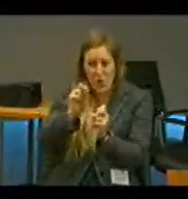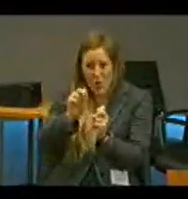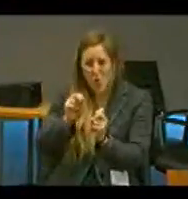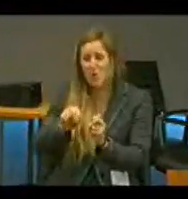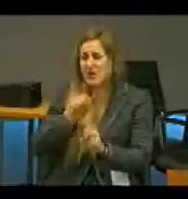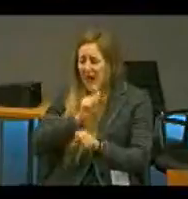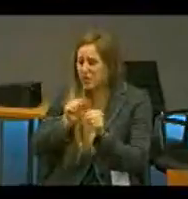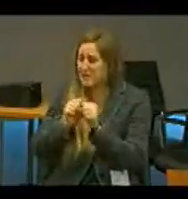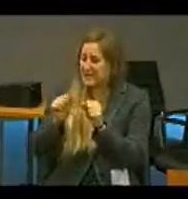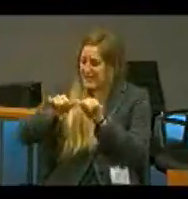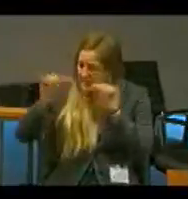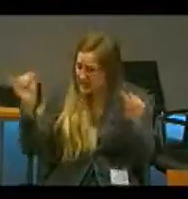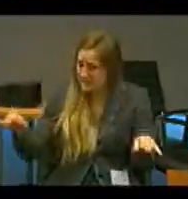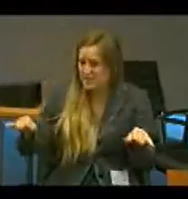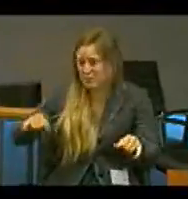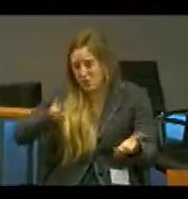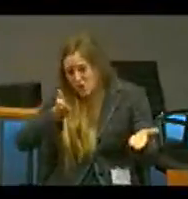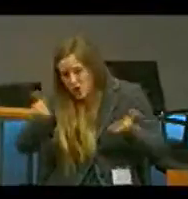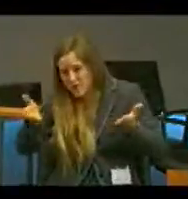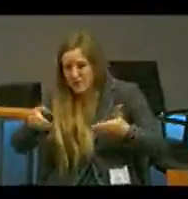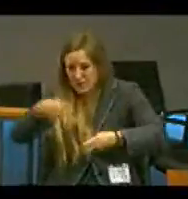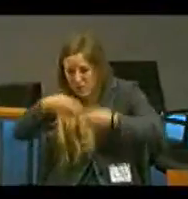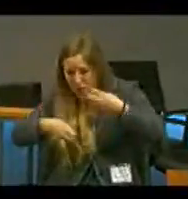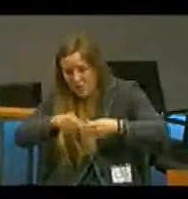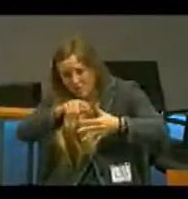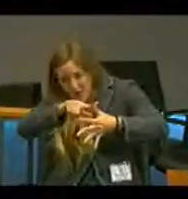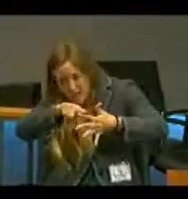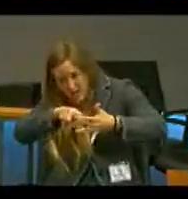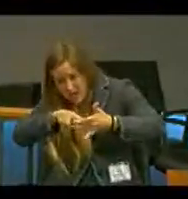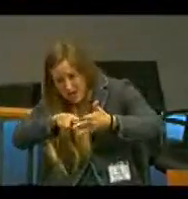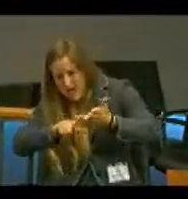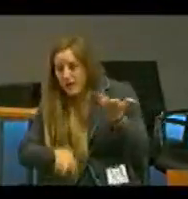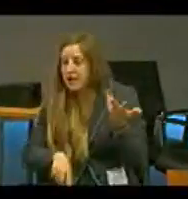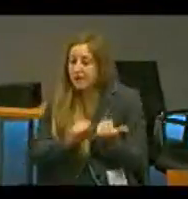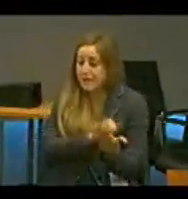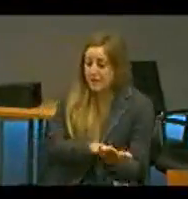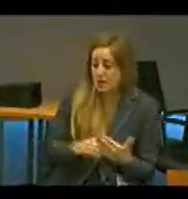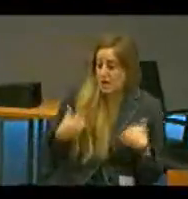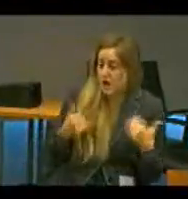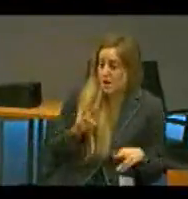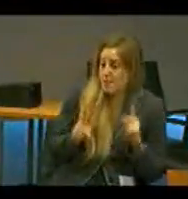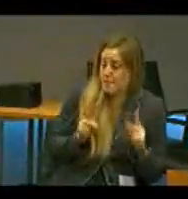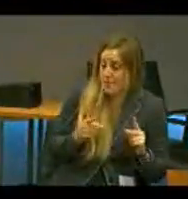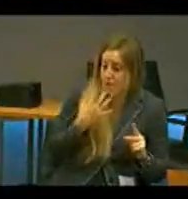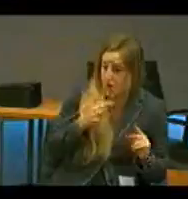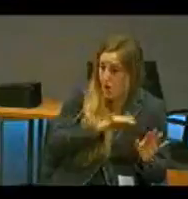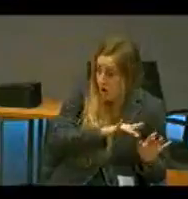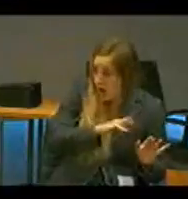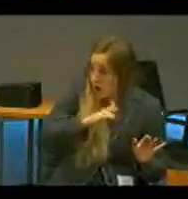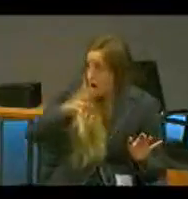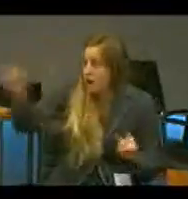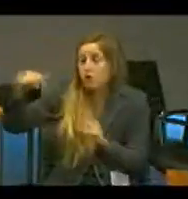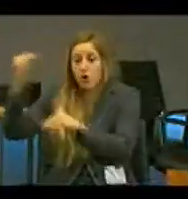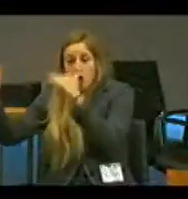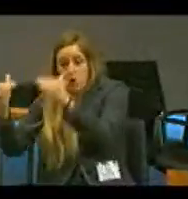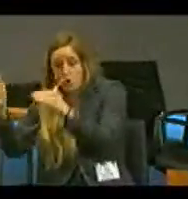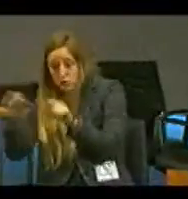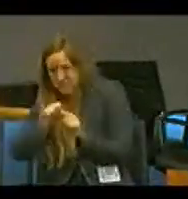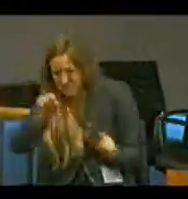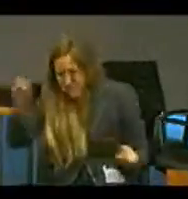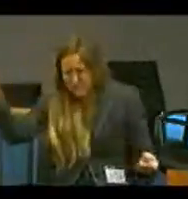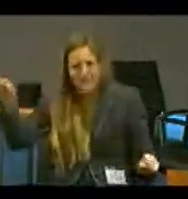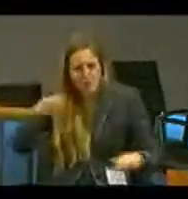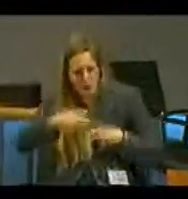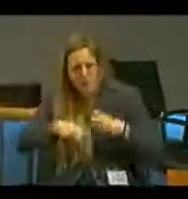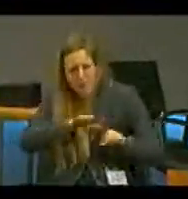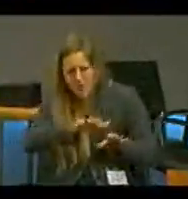systems and services facing young people of color transitioning to adulthood We need to reset expectations for our young people and frankly